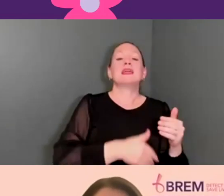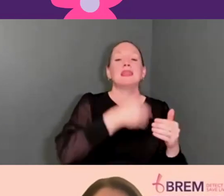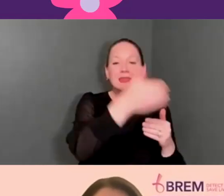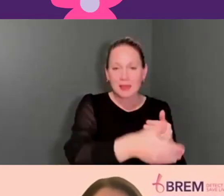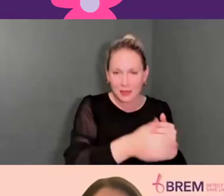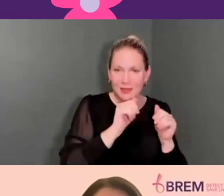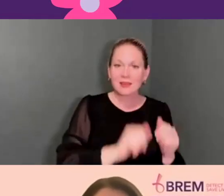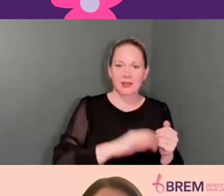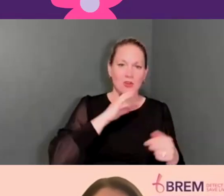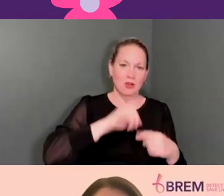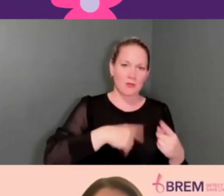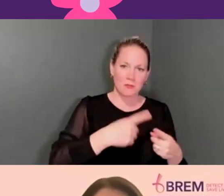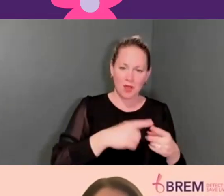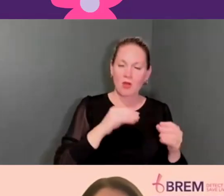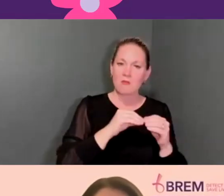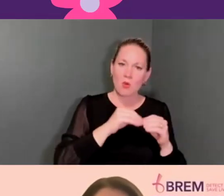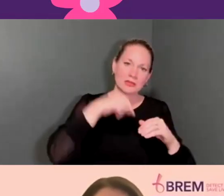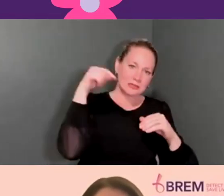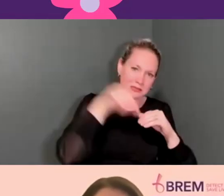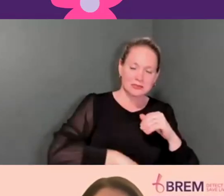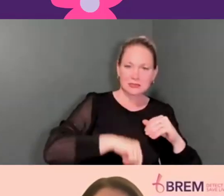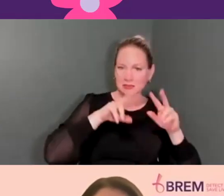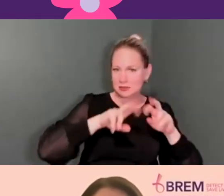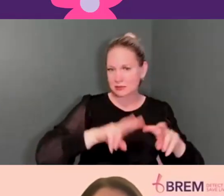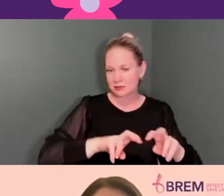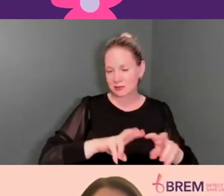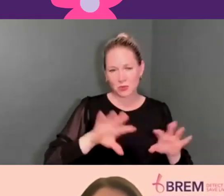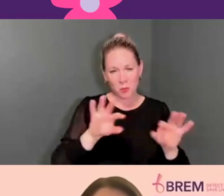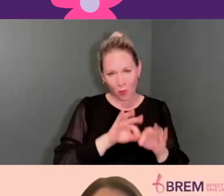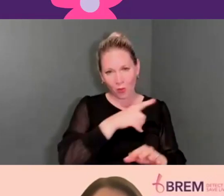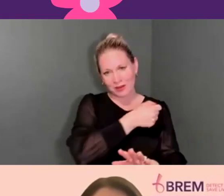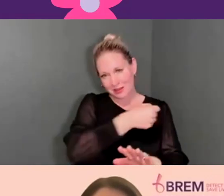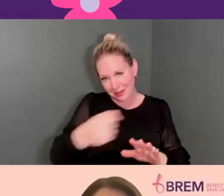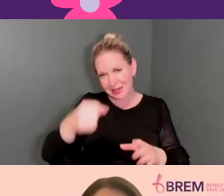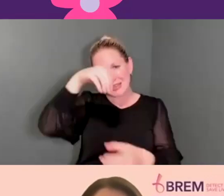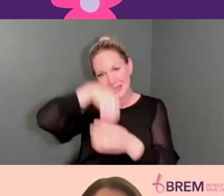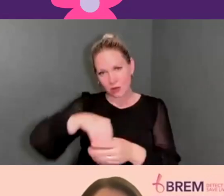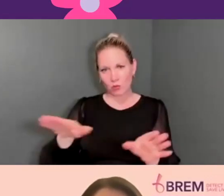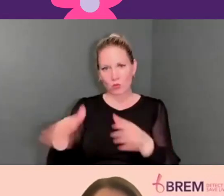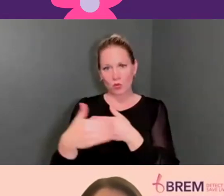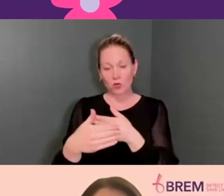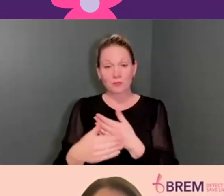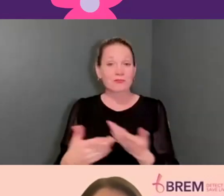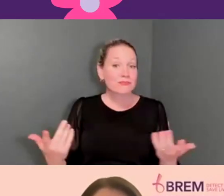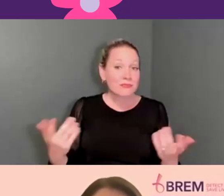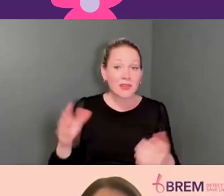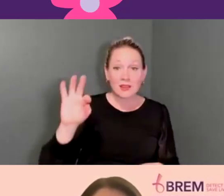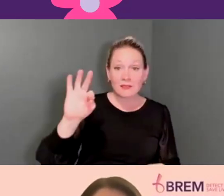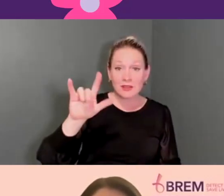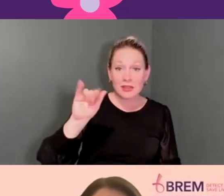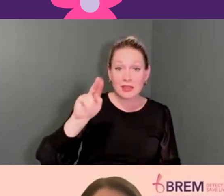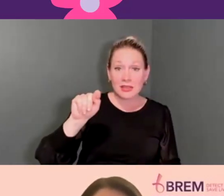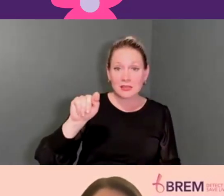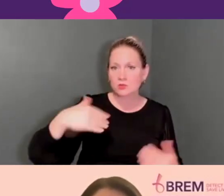10 years. You know, we've got to get people in the room. And when you think about a community like Flint, they've been affected by the